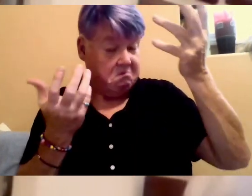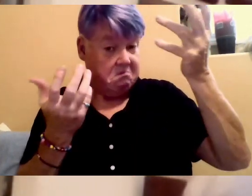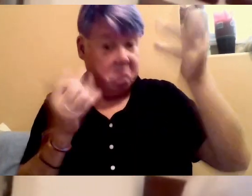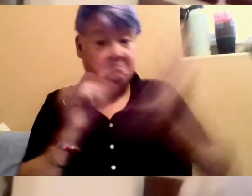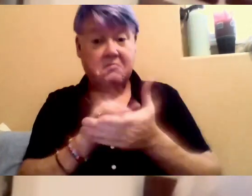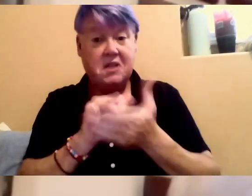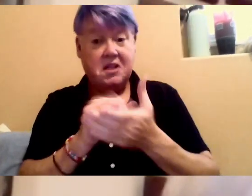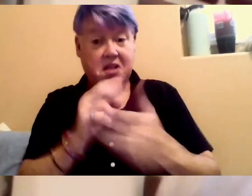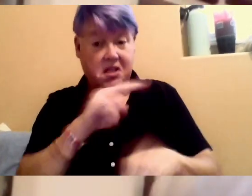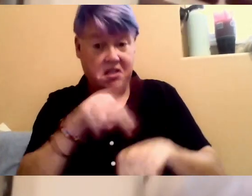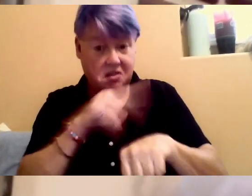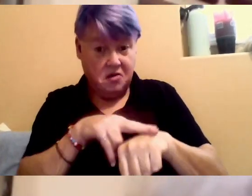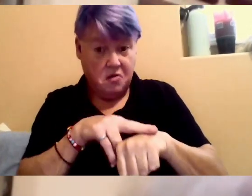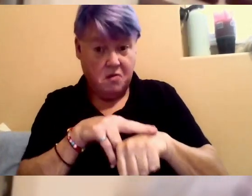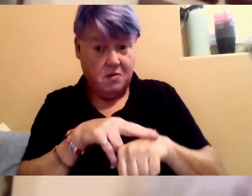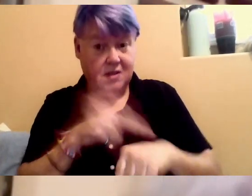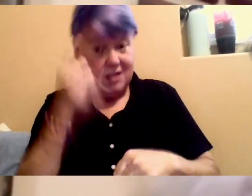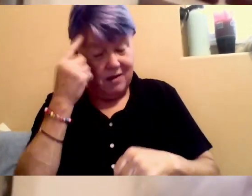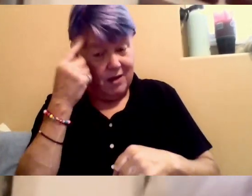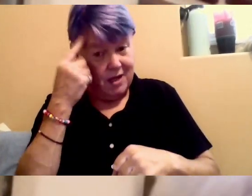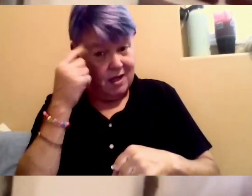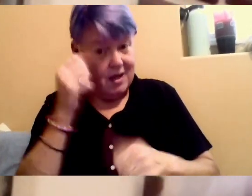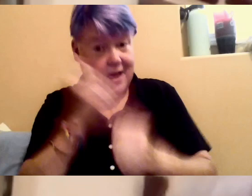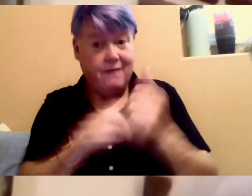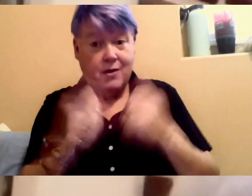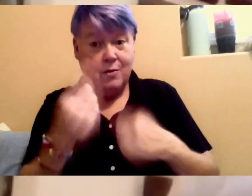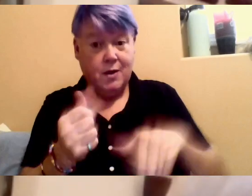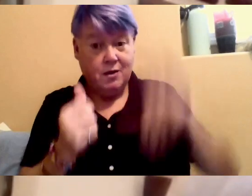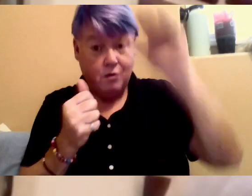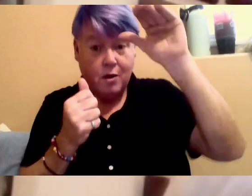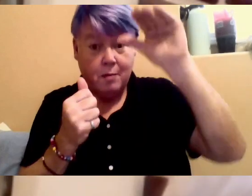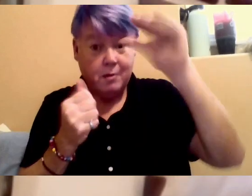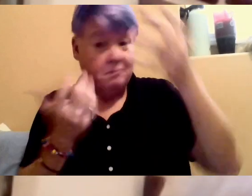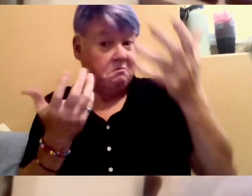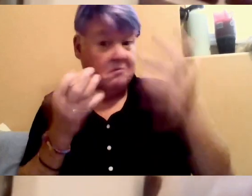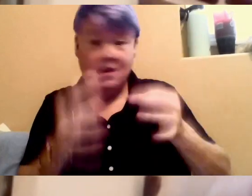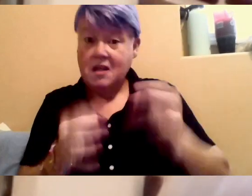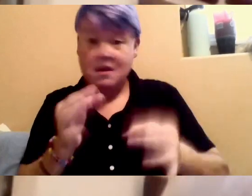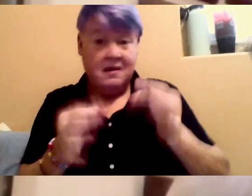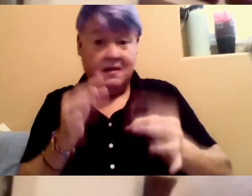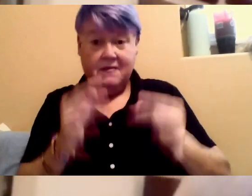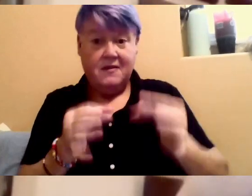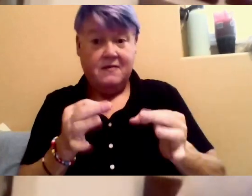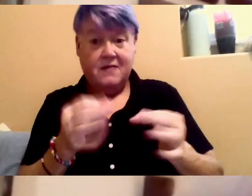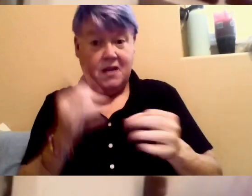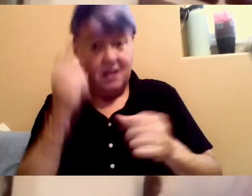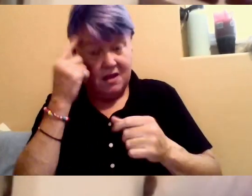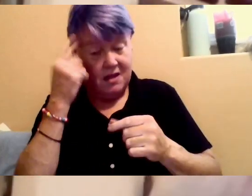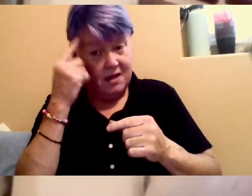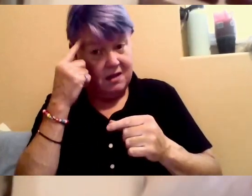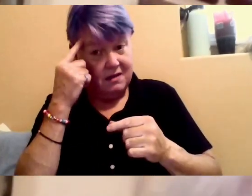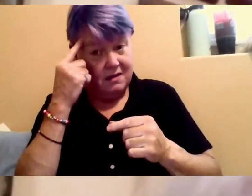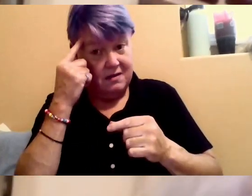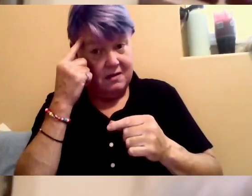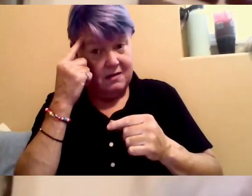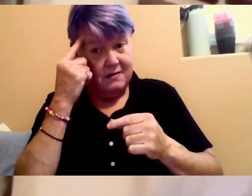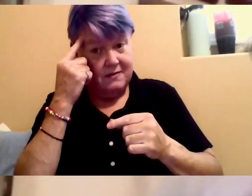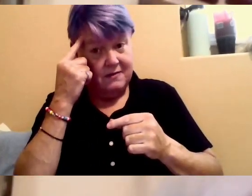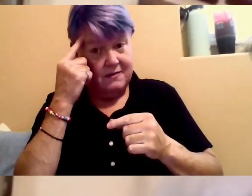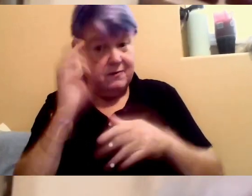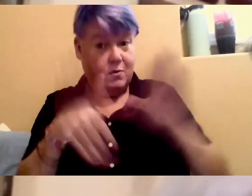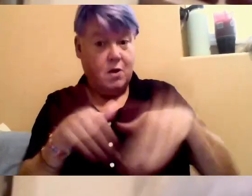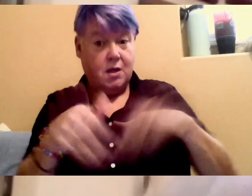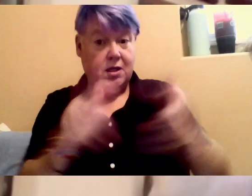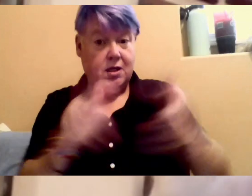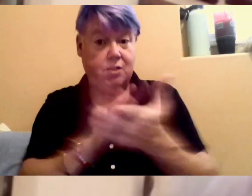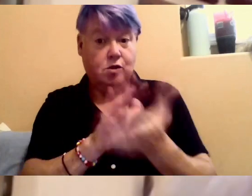is how you think everybody grew up. And if I think of, you know, walking to